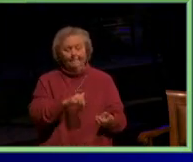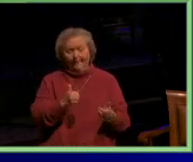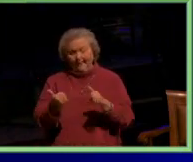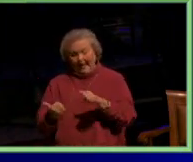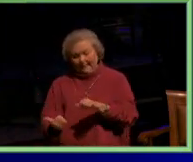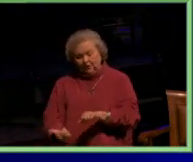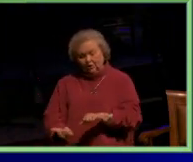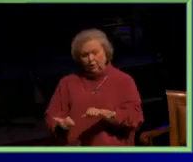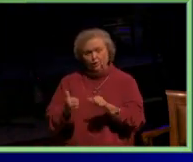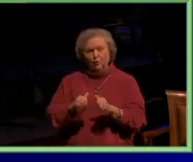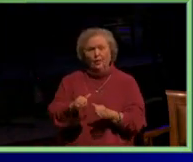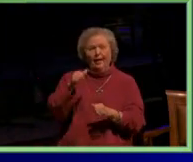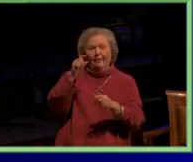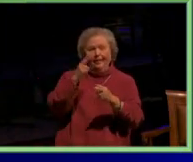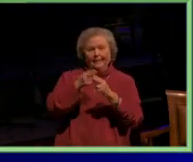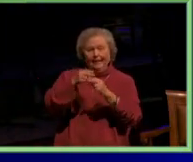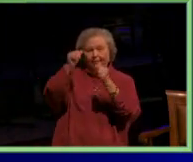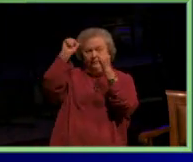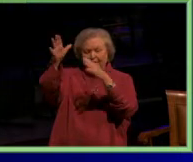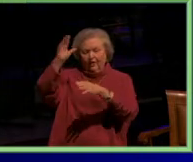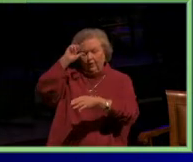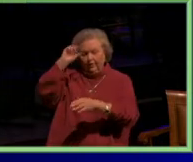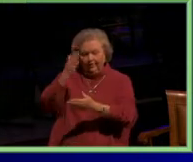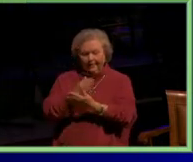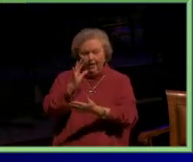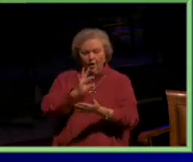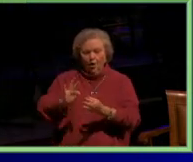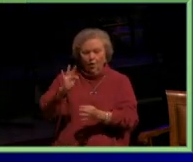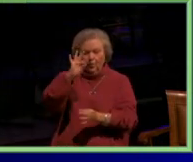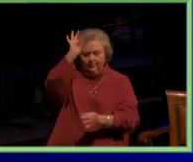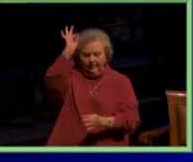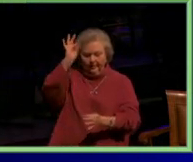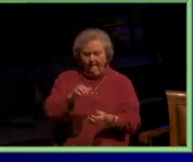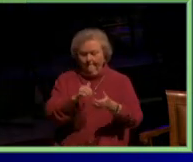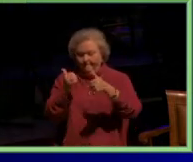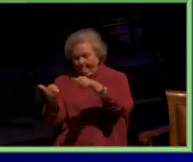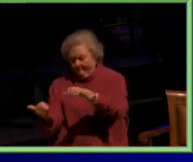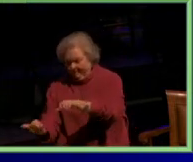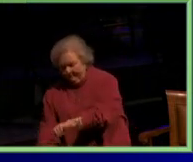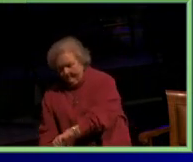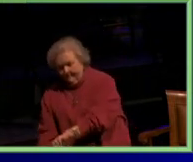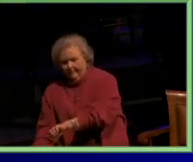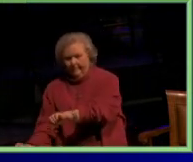name of the Father, Son, and the Holy Spirit, buried with Jesus in death,